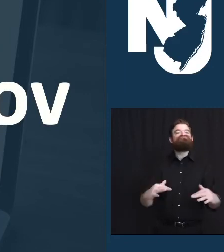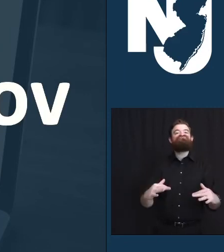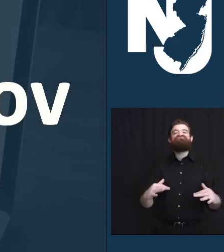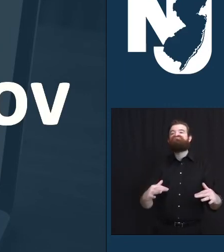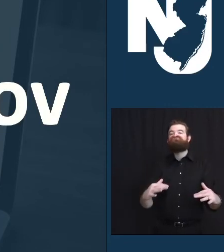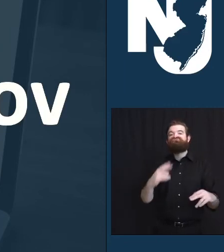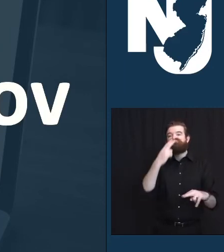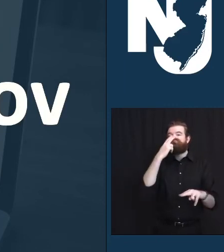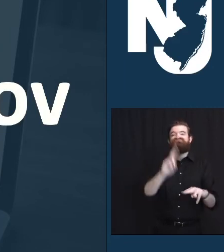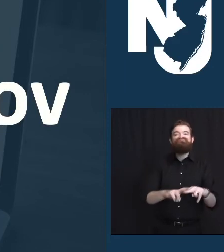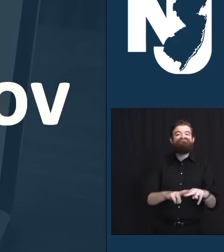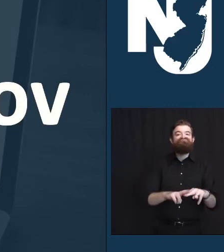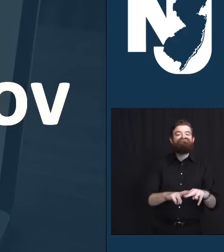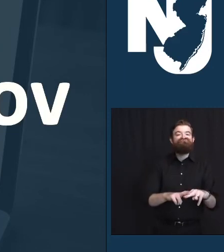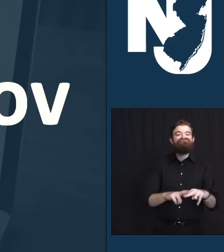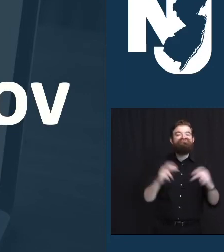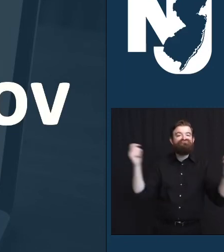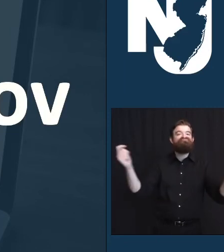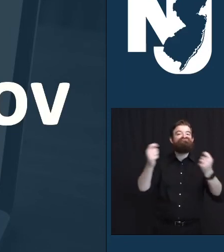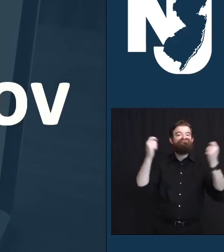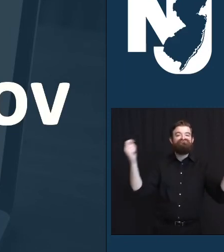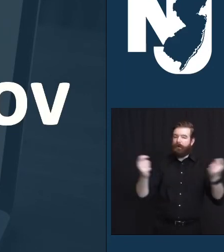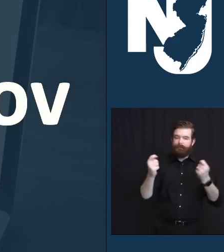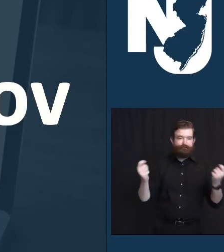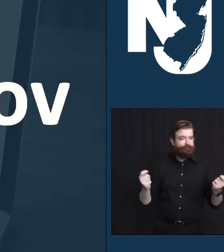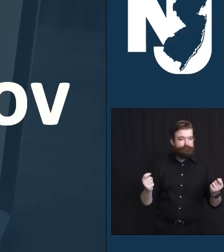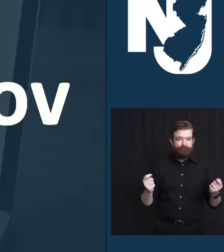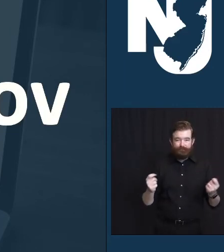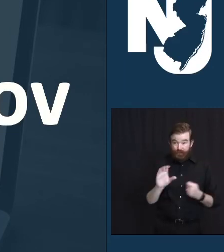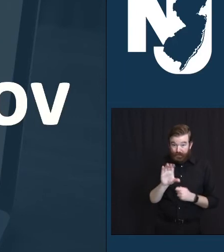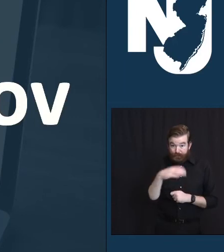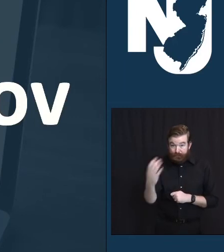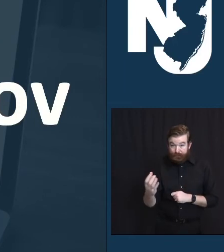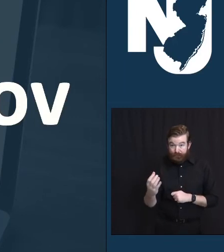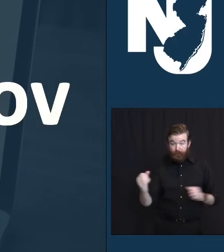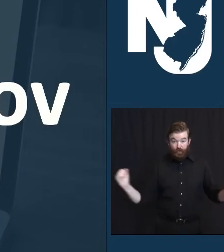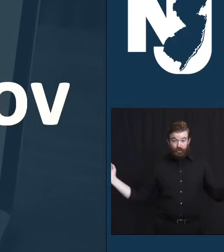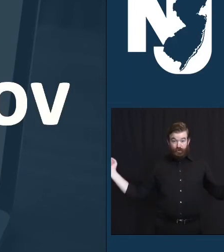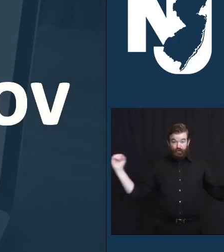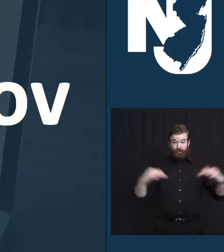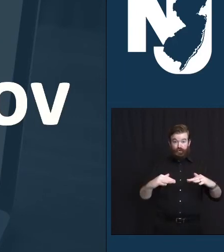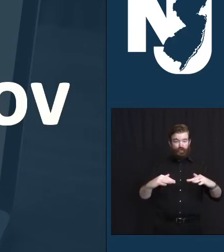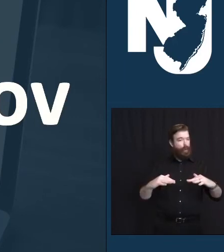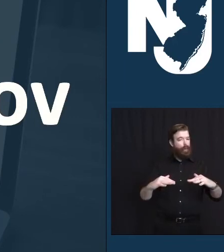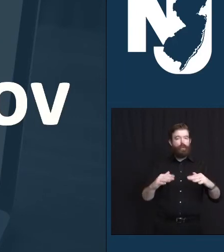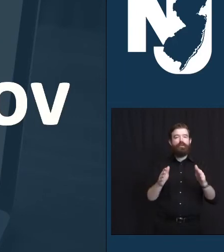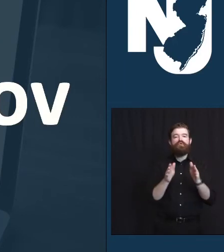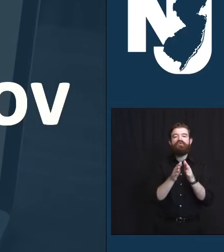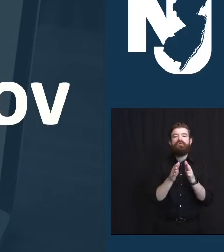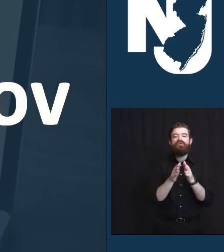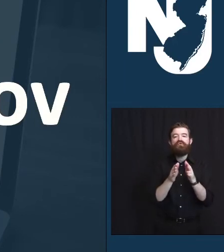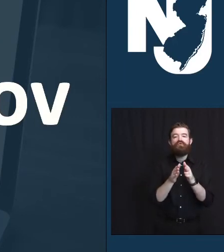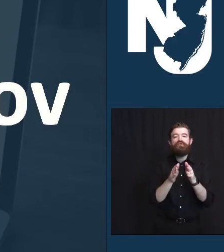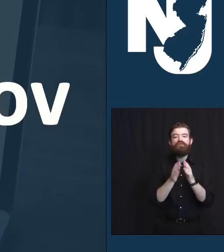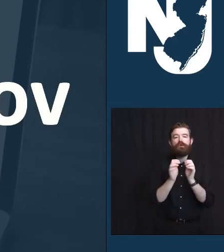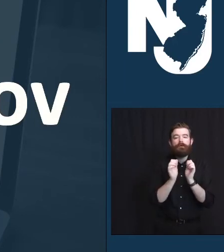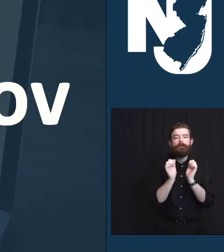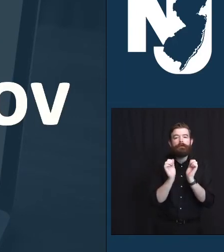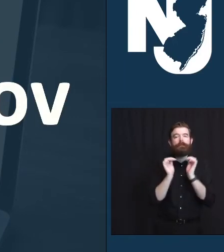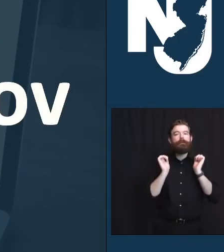year for a small Christmas with those in our immediate family bubble. That means also ringing in the new year with only those in our